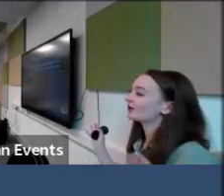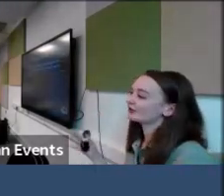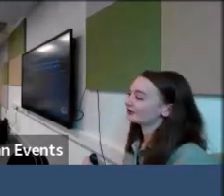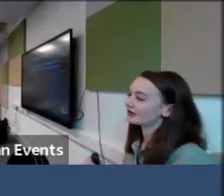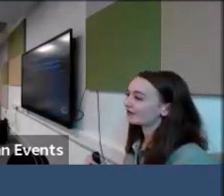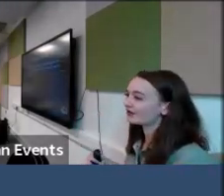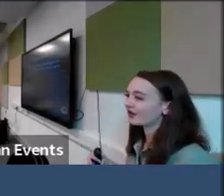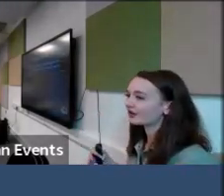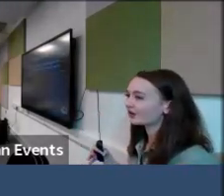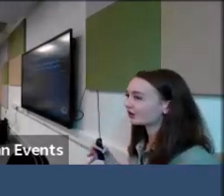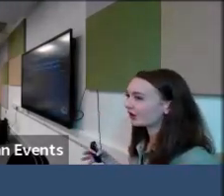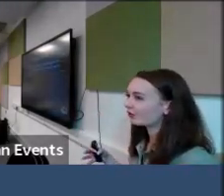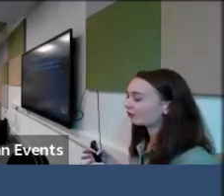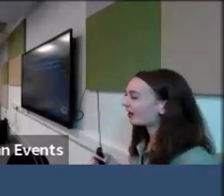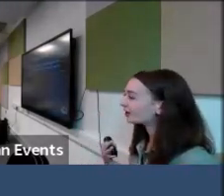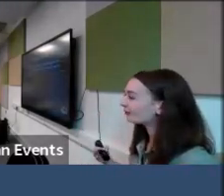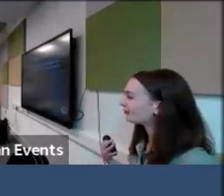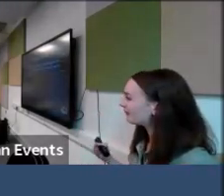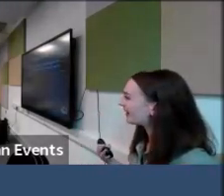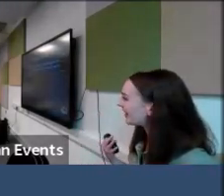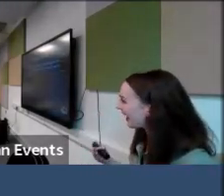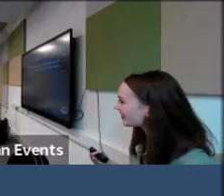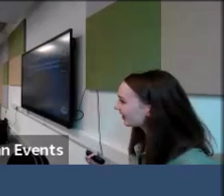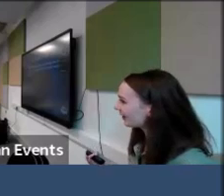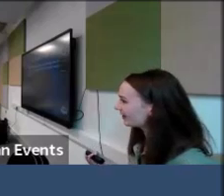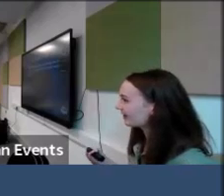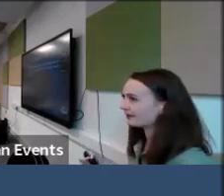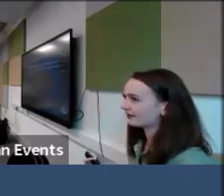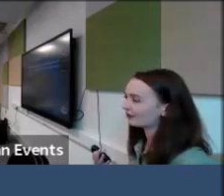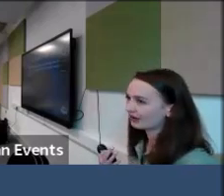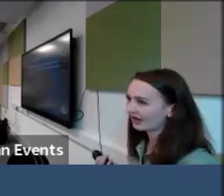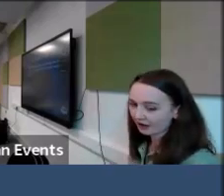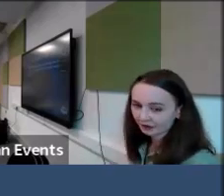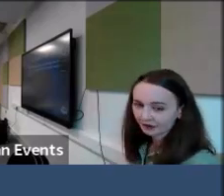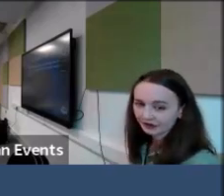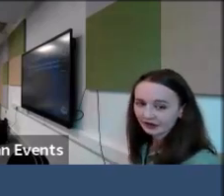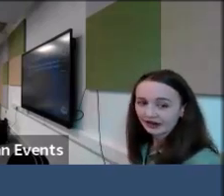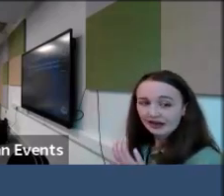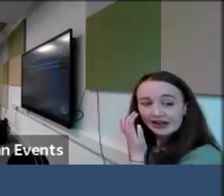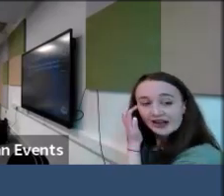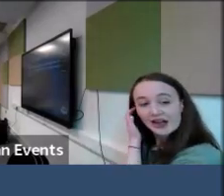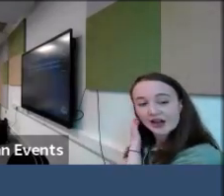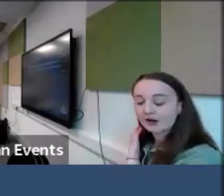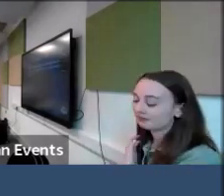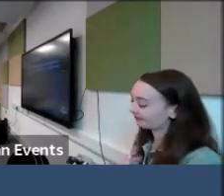activities. They've got their own services. So why should we be making ours inclusive if they've got their own?